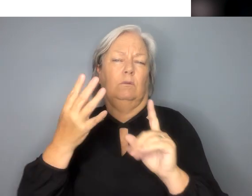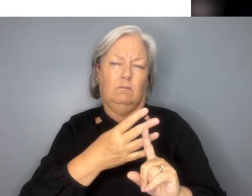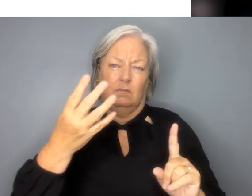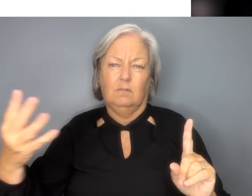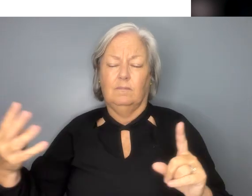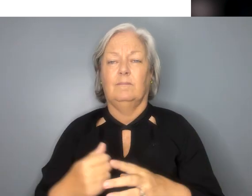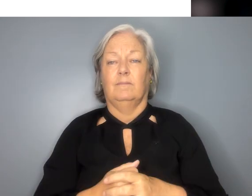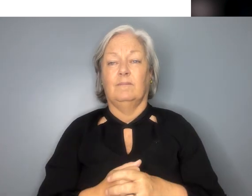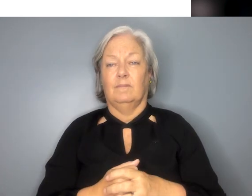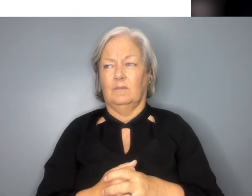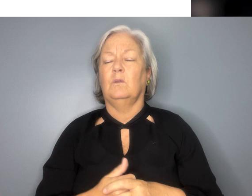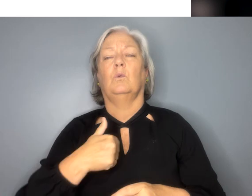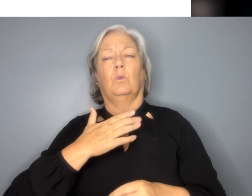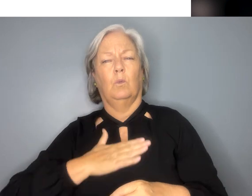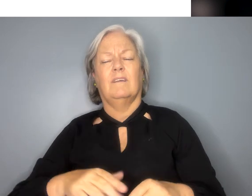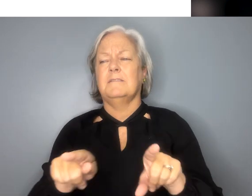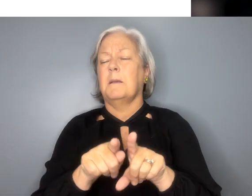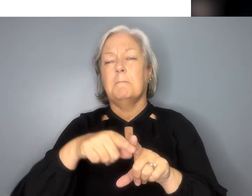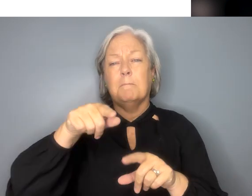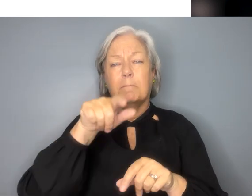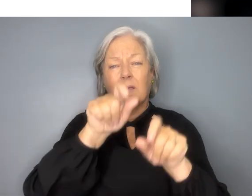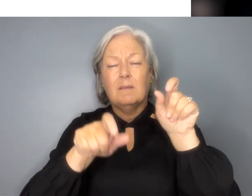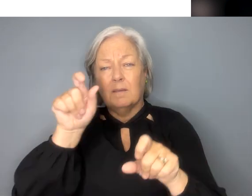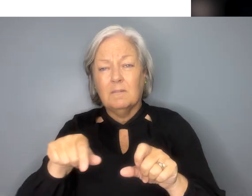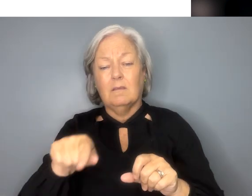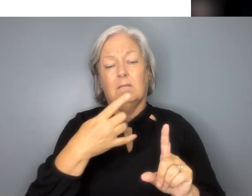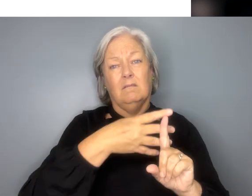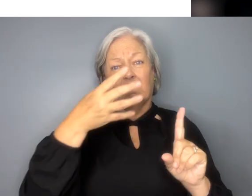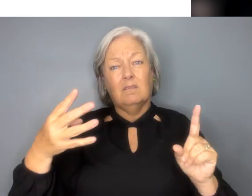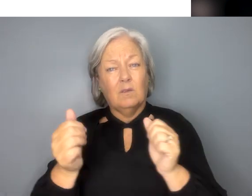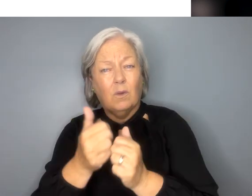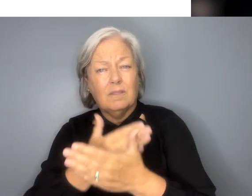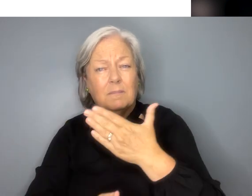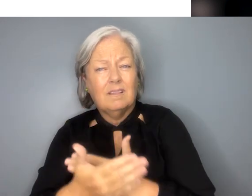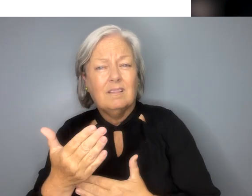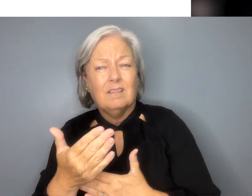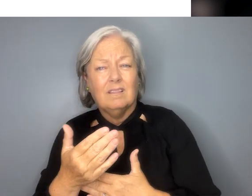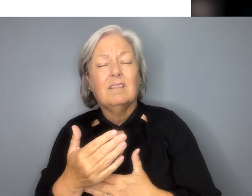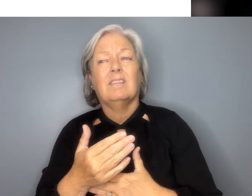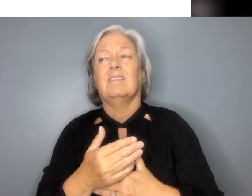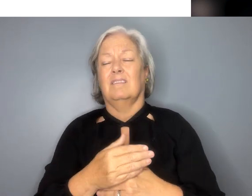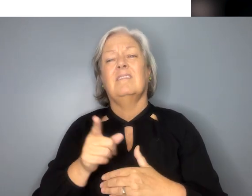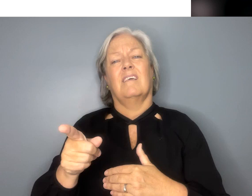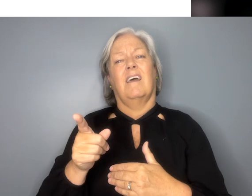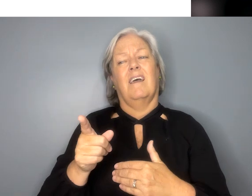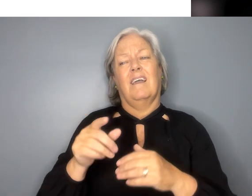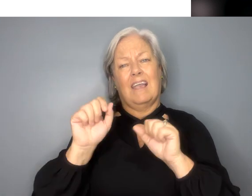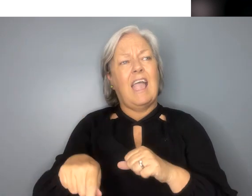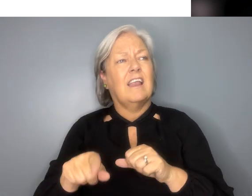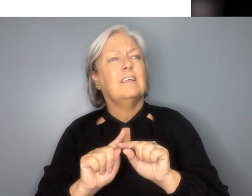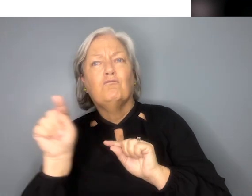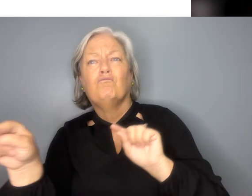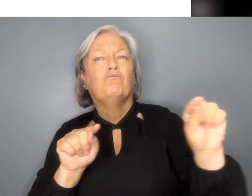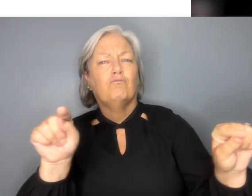things, we seek to better understand how to ensure that people who are LGBTQI plus people with disability are accessing the supports